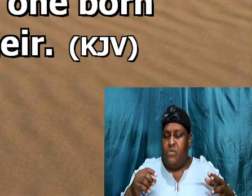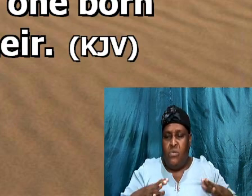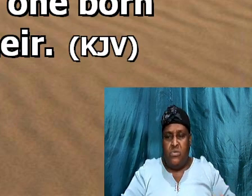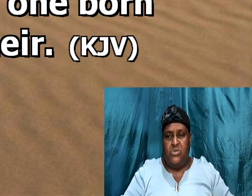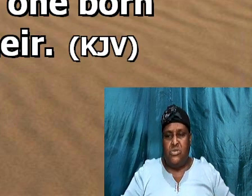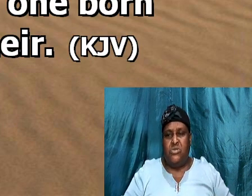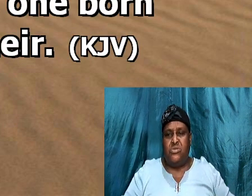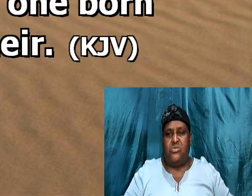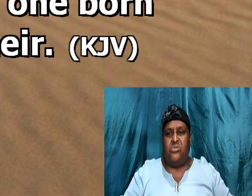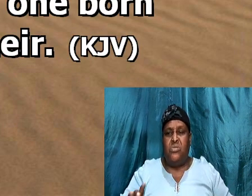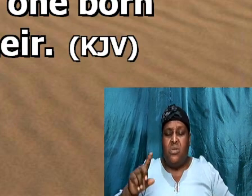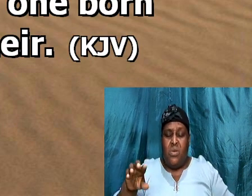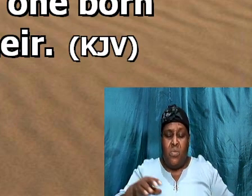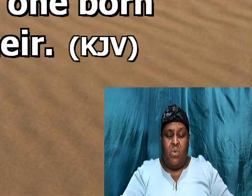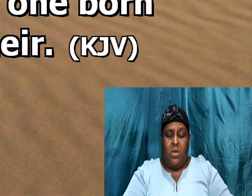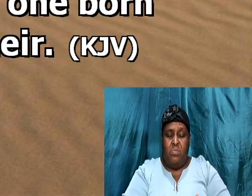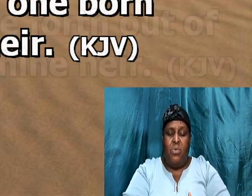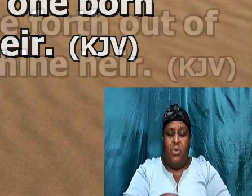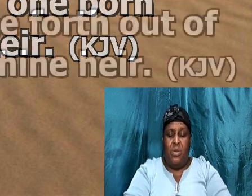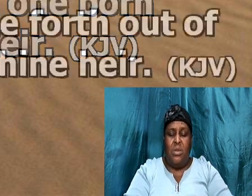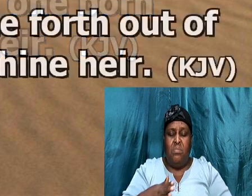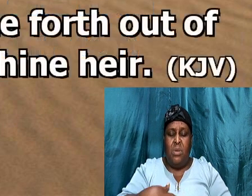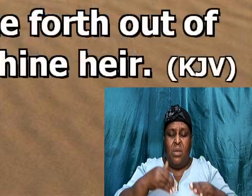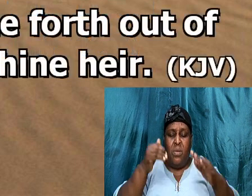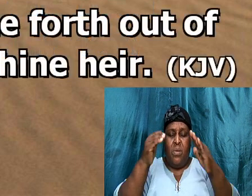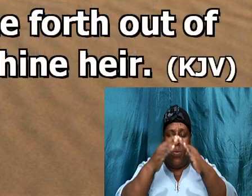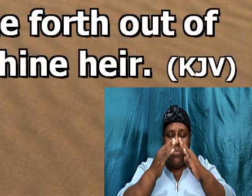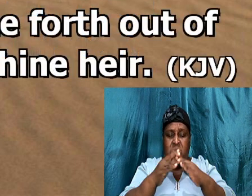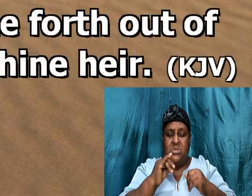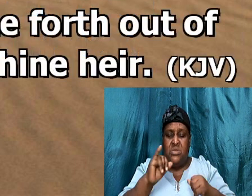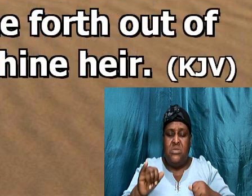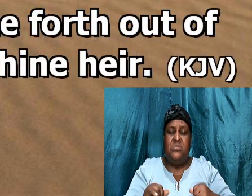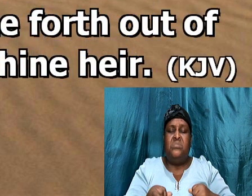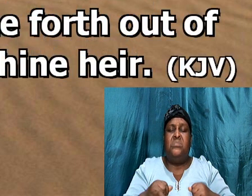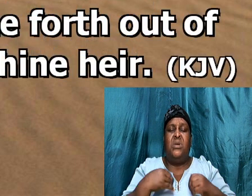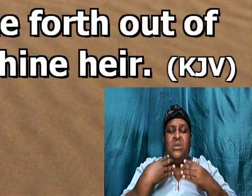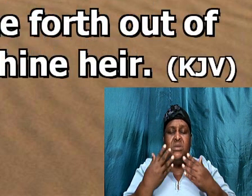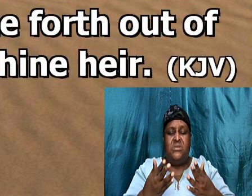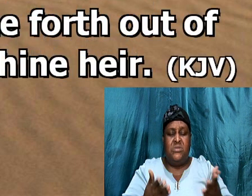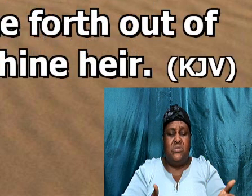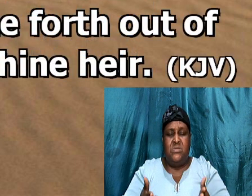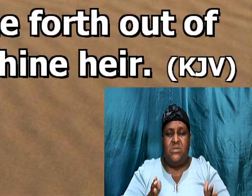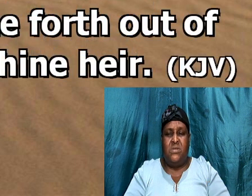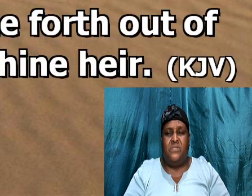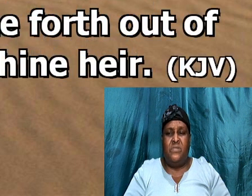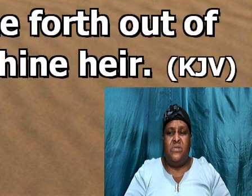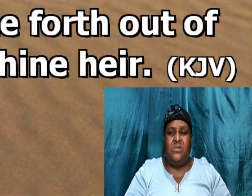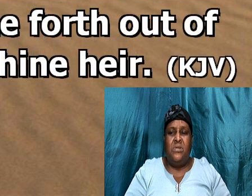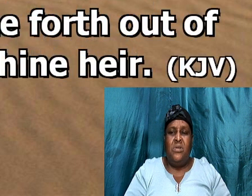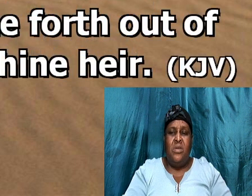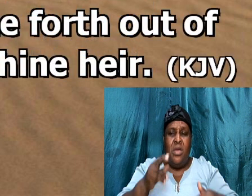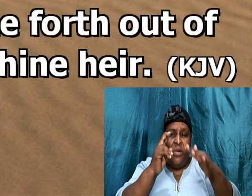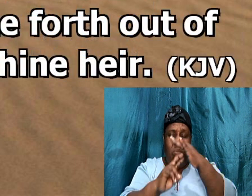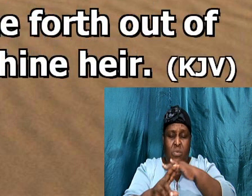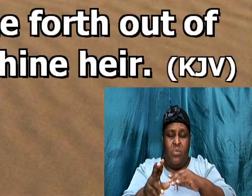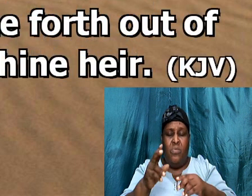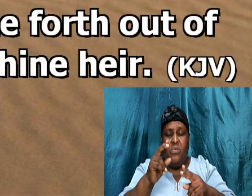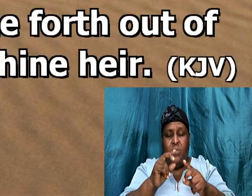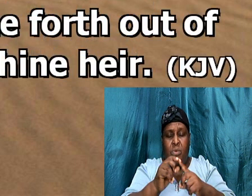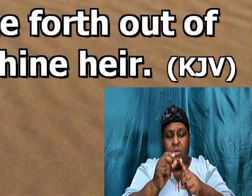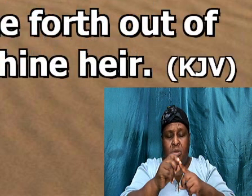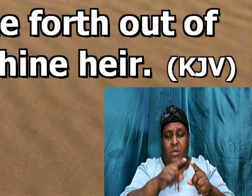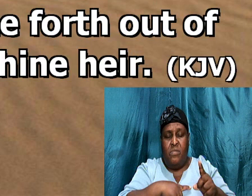one born in my house is mine here. And behold, the word of the Lord came unto him,